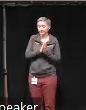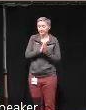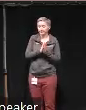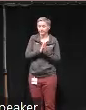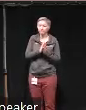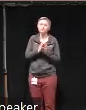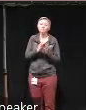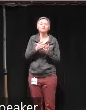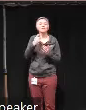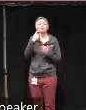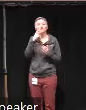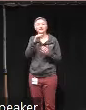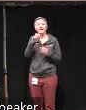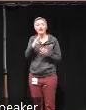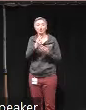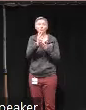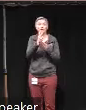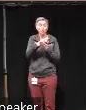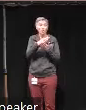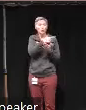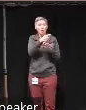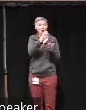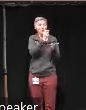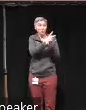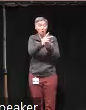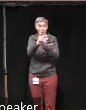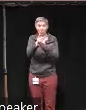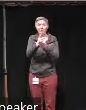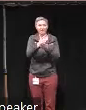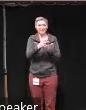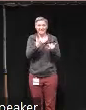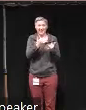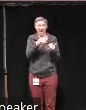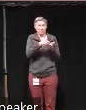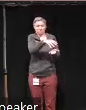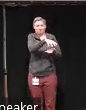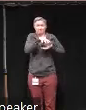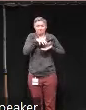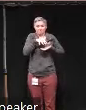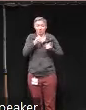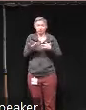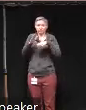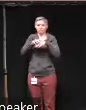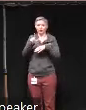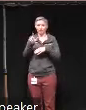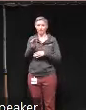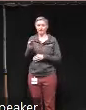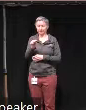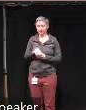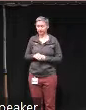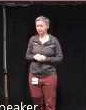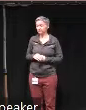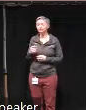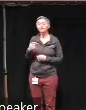results from recent NIH review has come along, and there are excellent news. I just heard